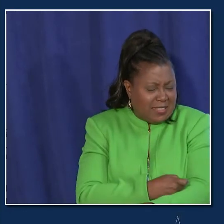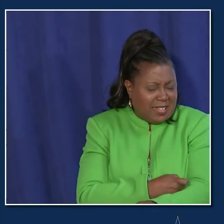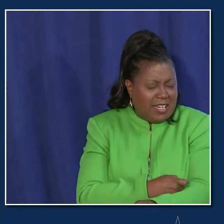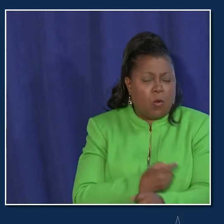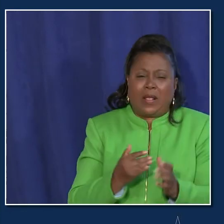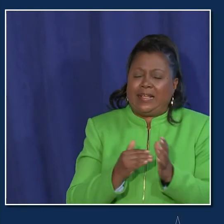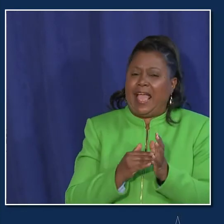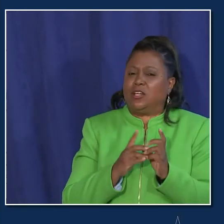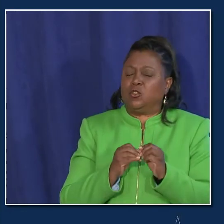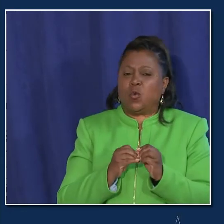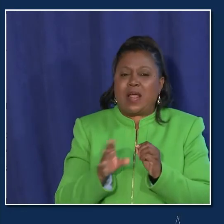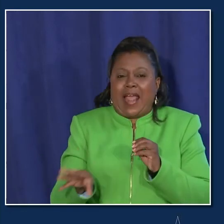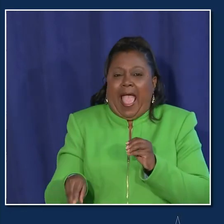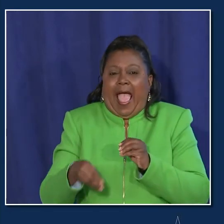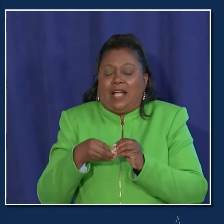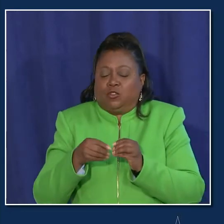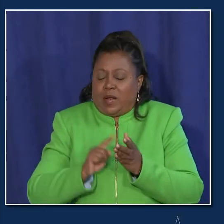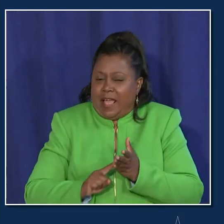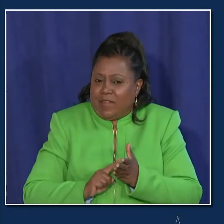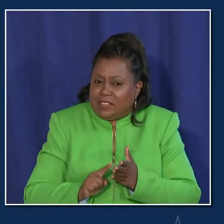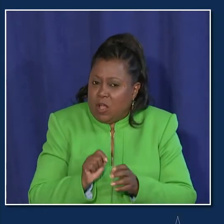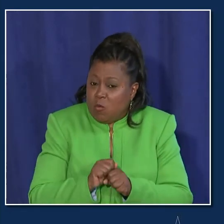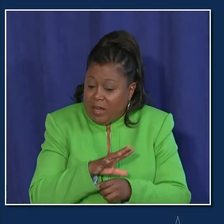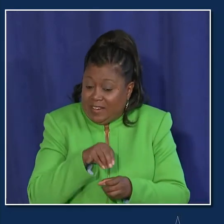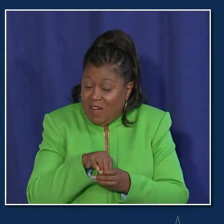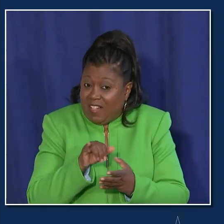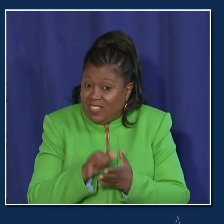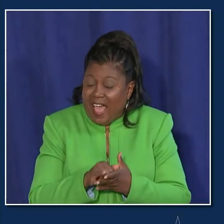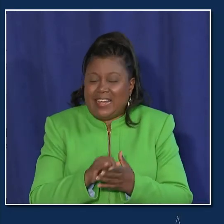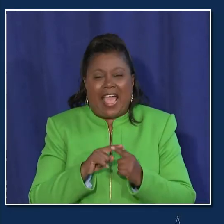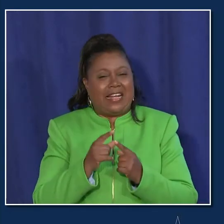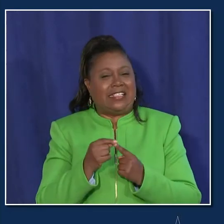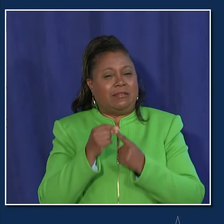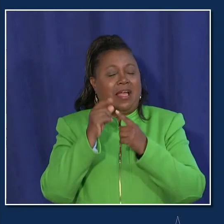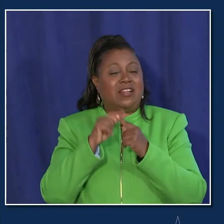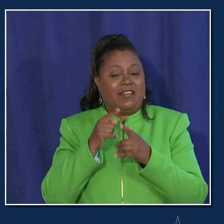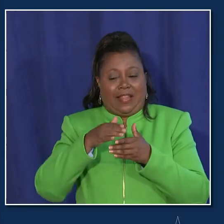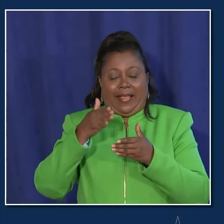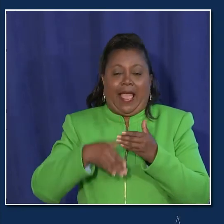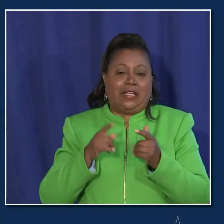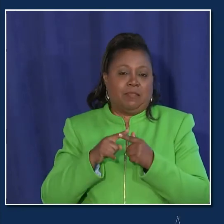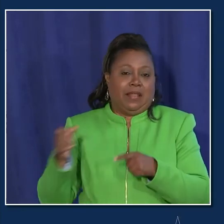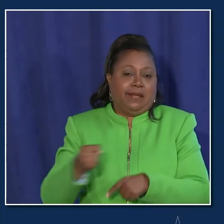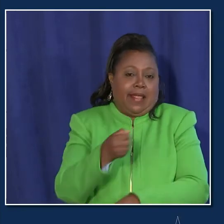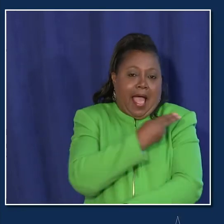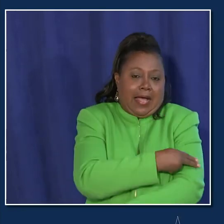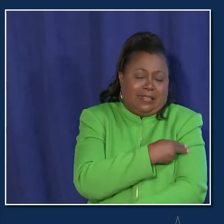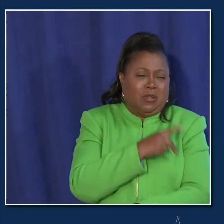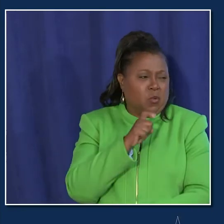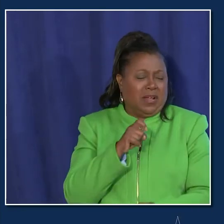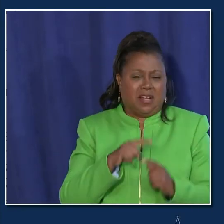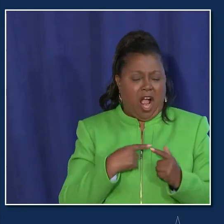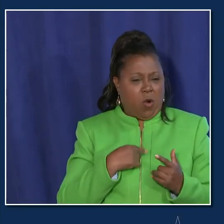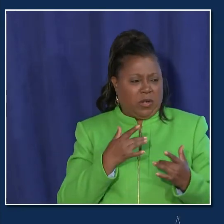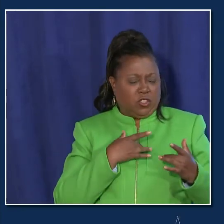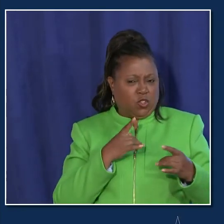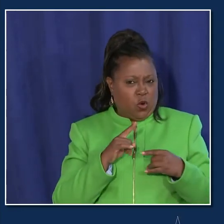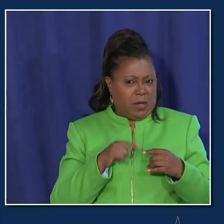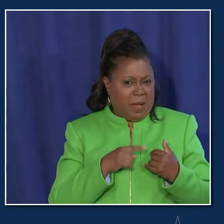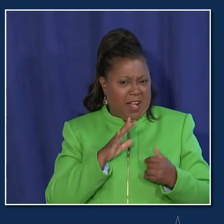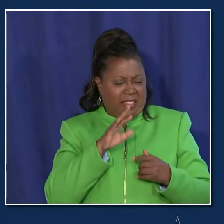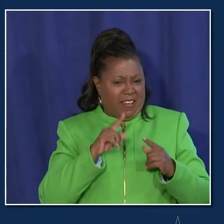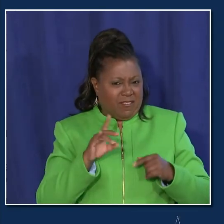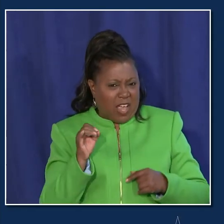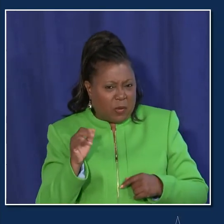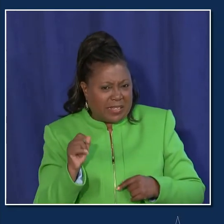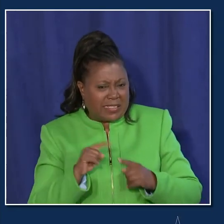We again are doing extra investigation work into that, and especially if they end up, being hospitalized, to the question of, are we concerned about